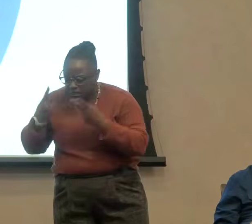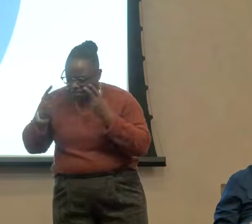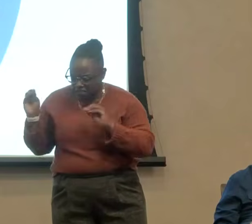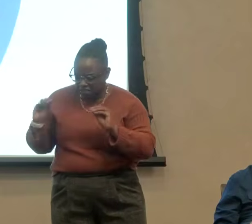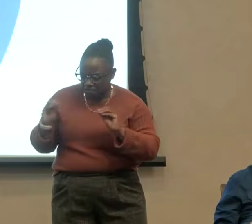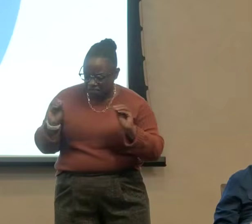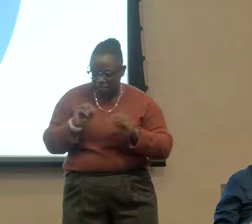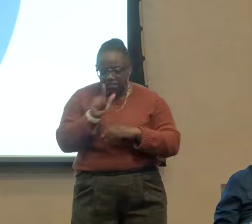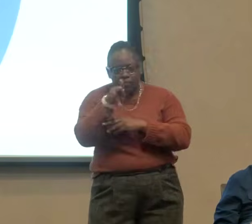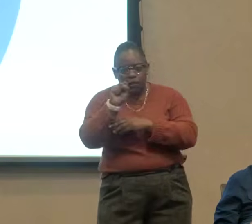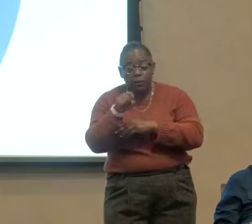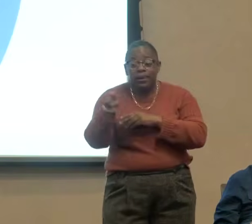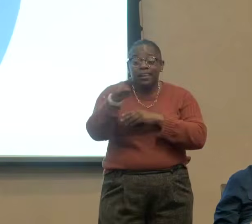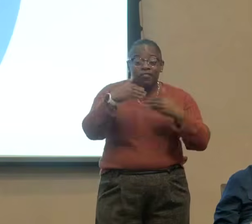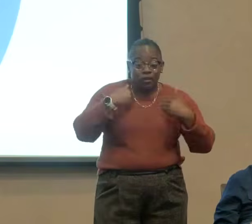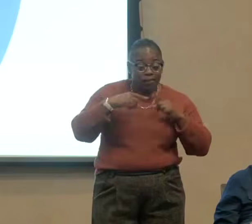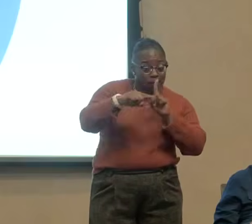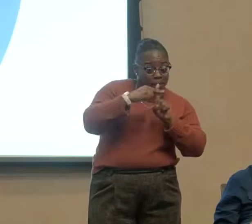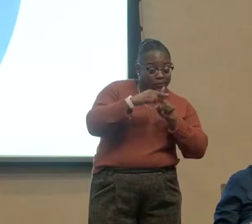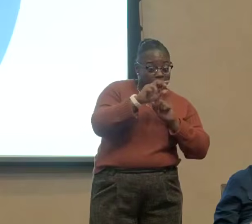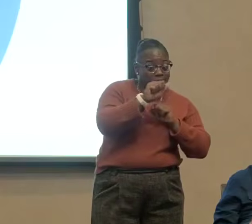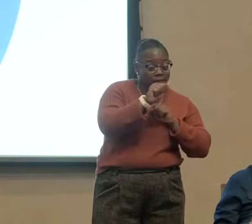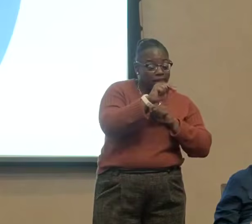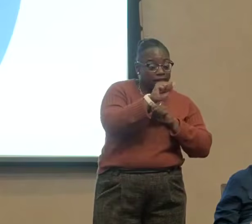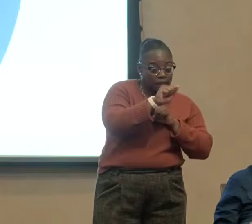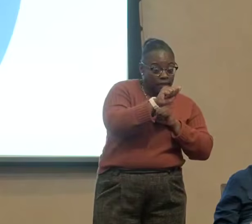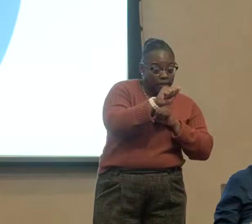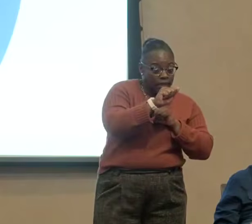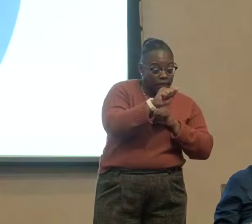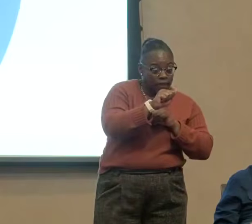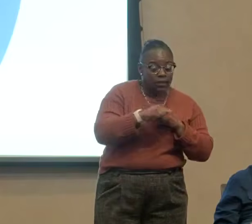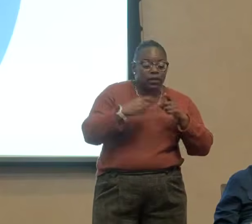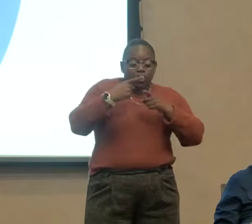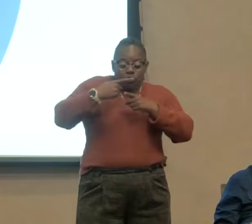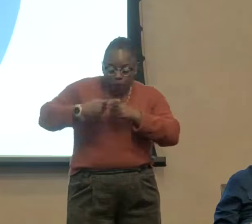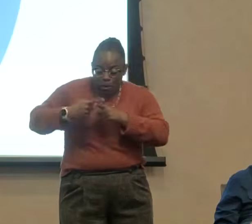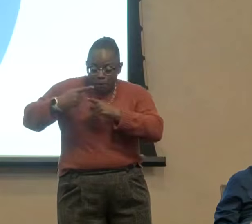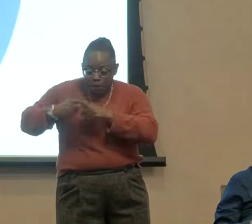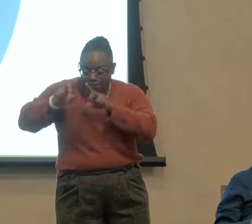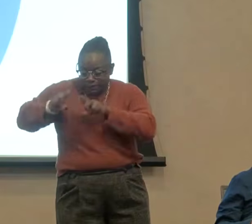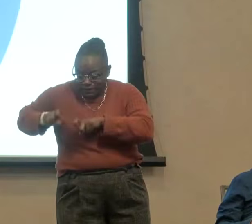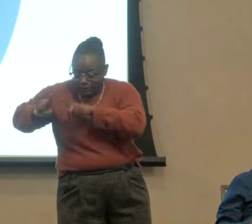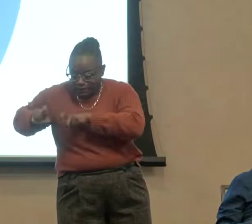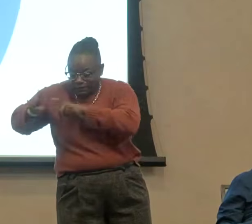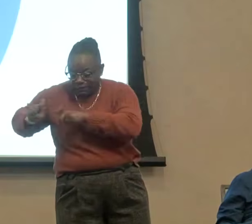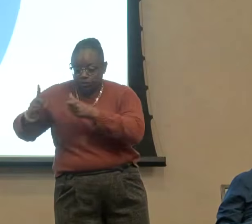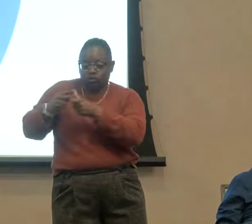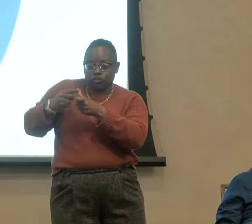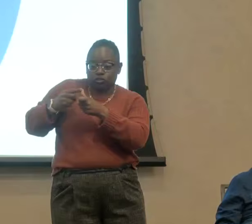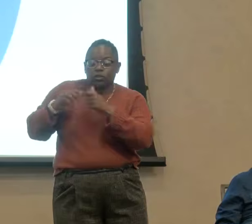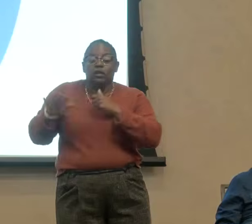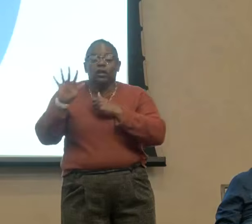point. If you have a positive ANA but no other markers, you do these markers first. And